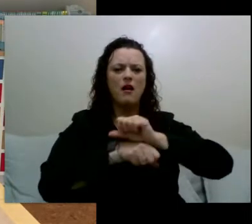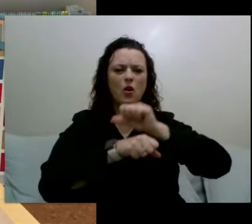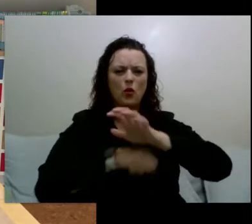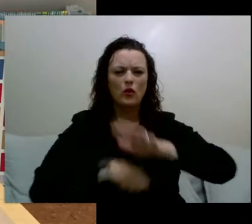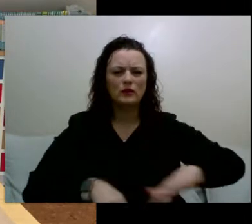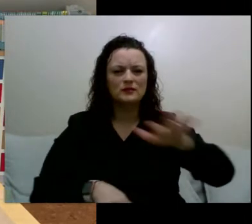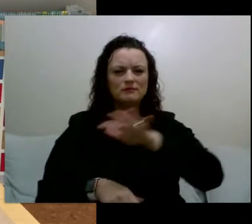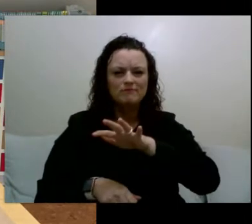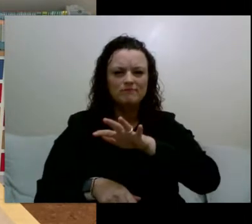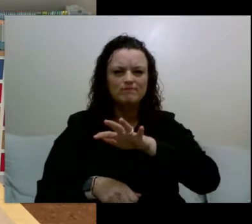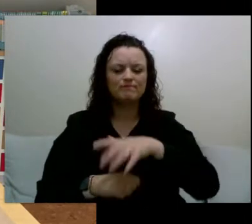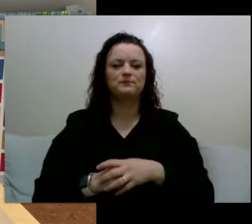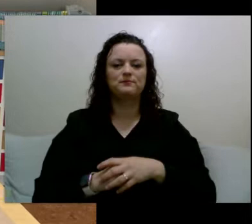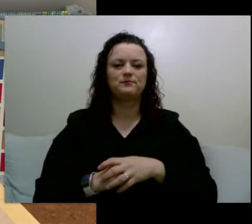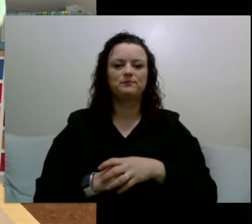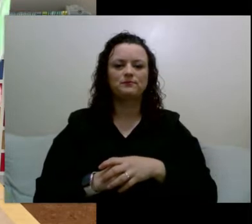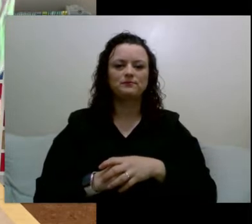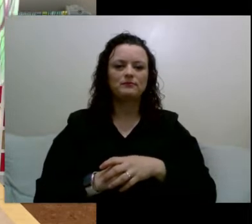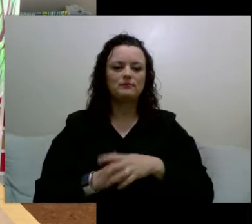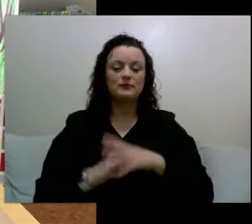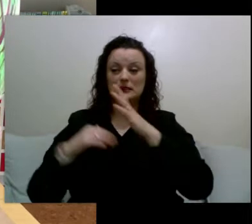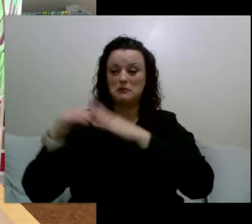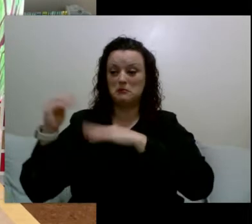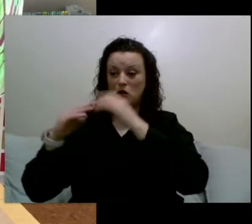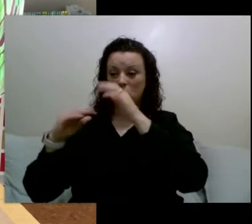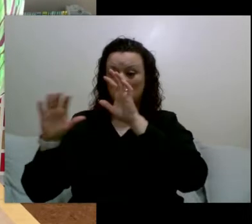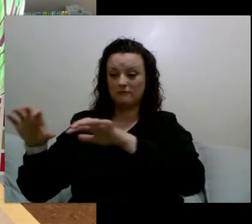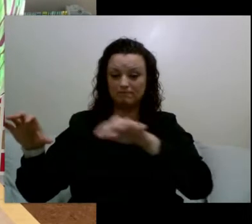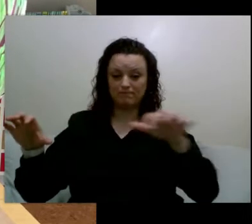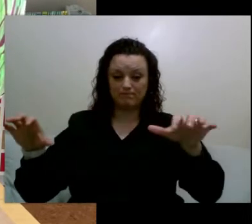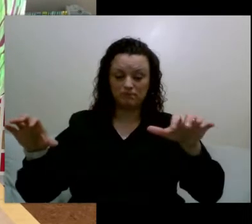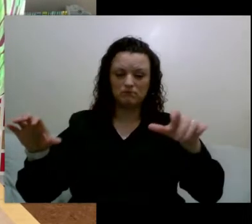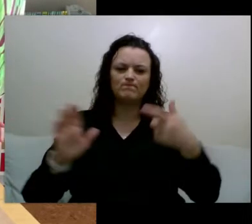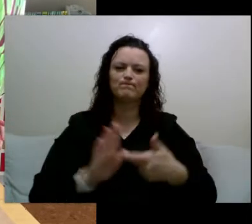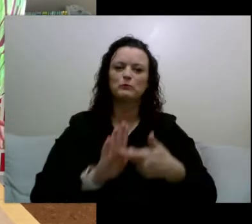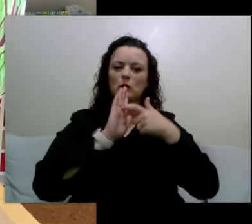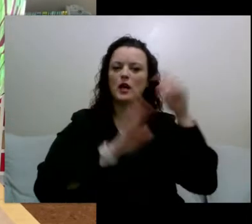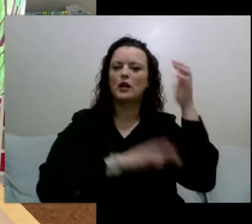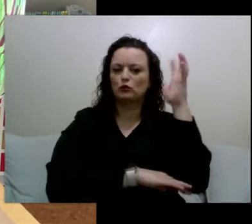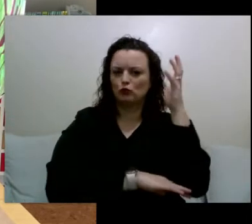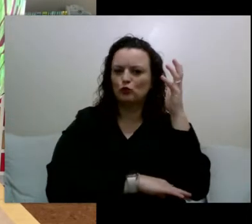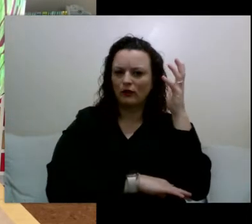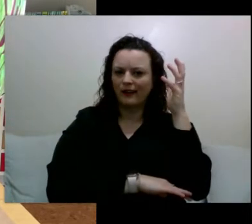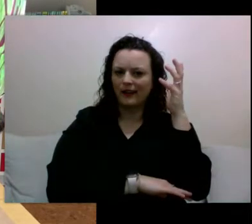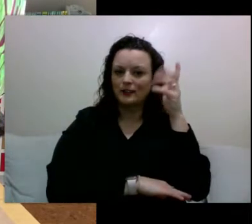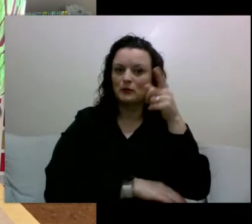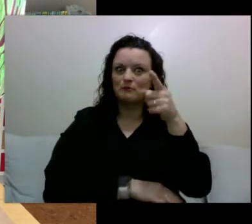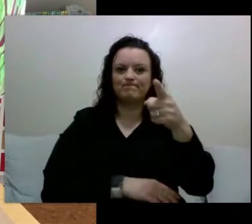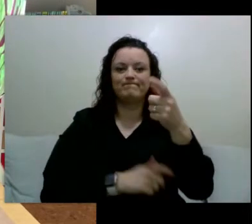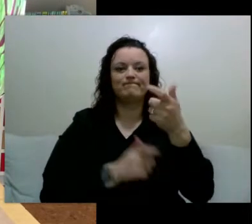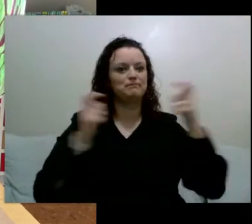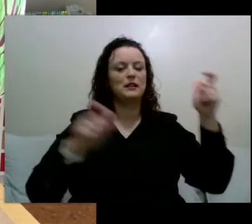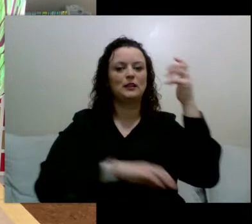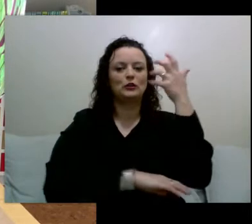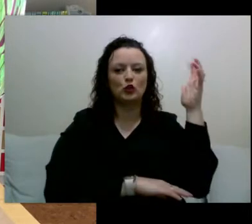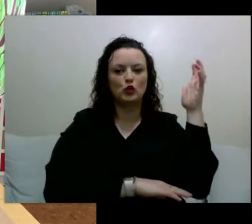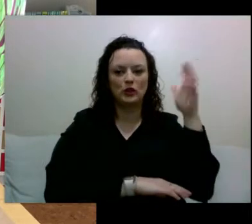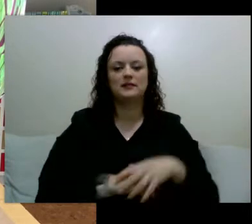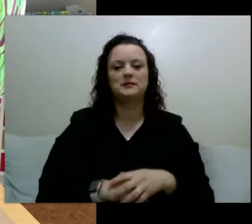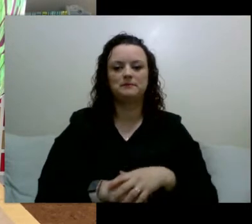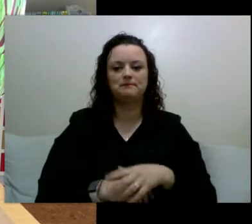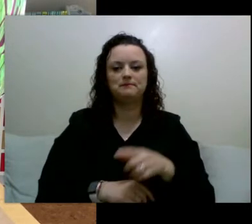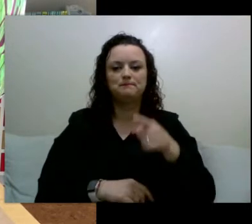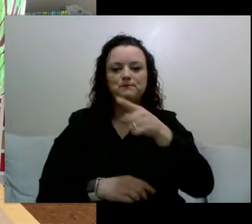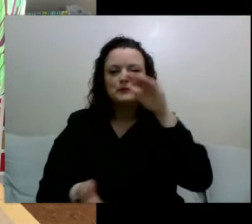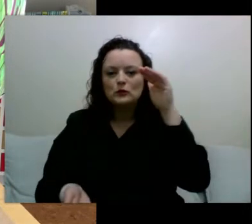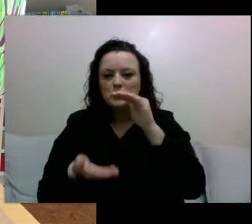building without trees, so that is our big one. And then here's another